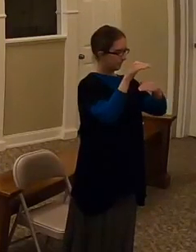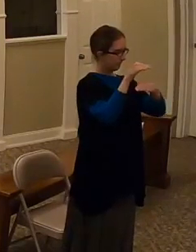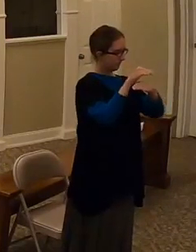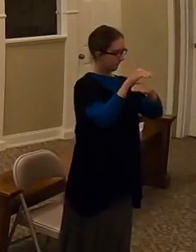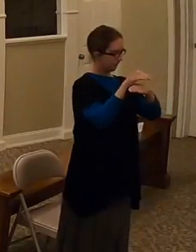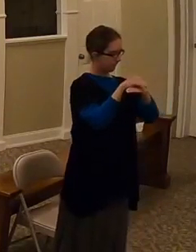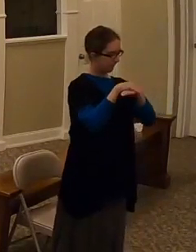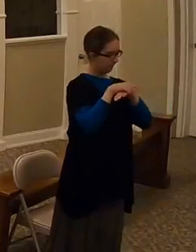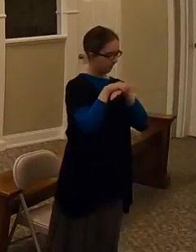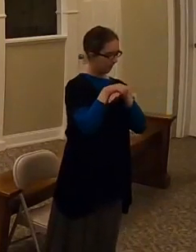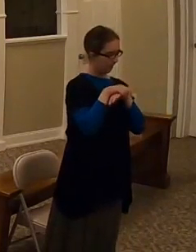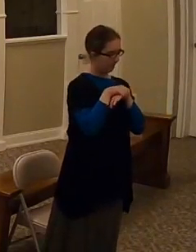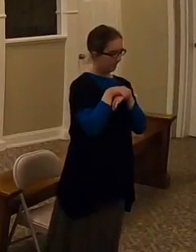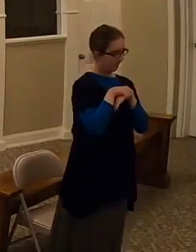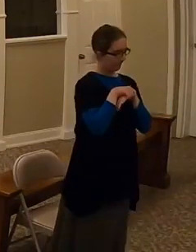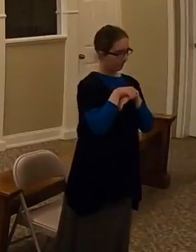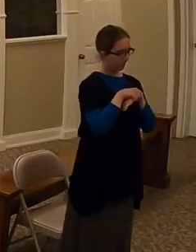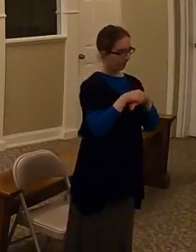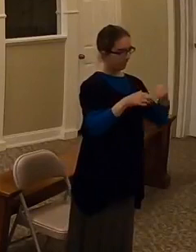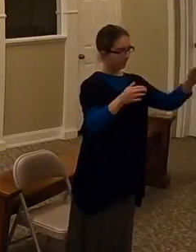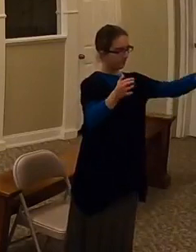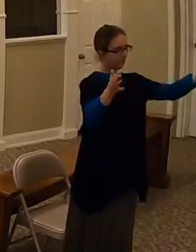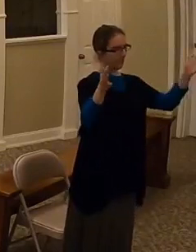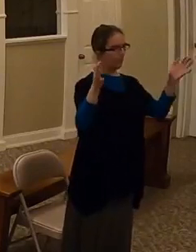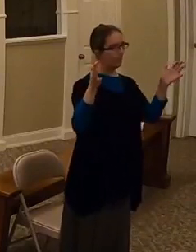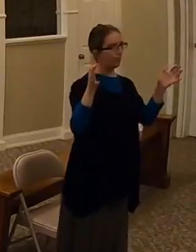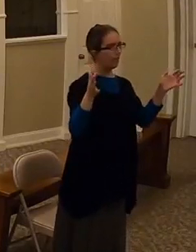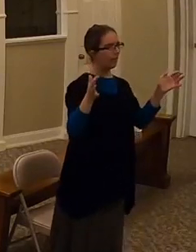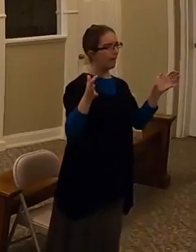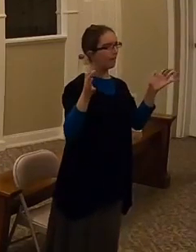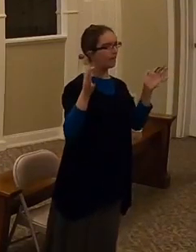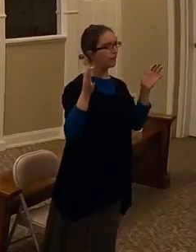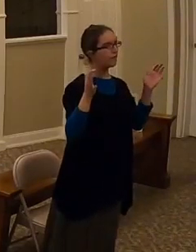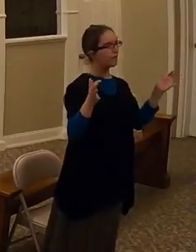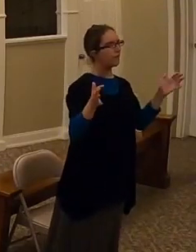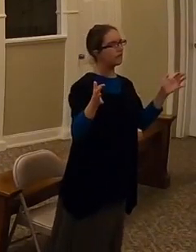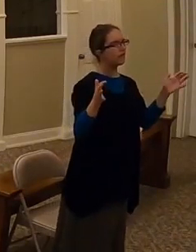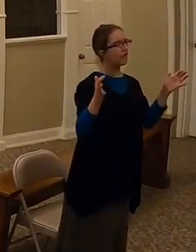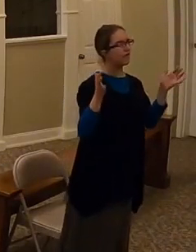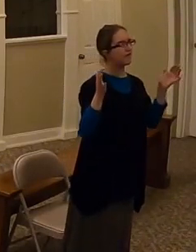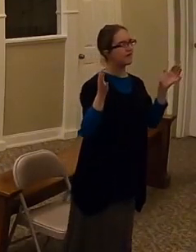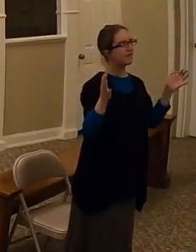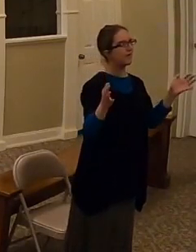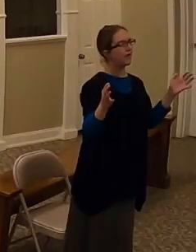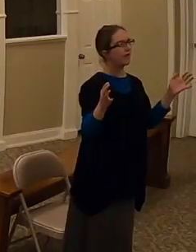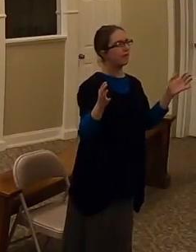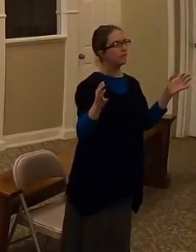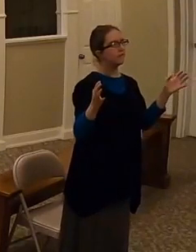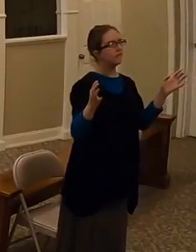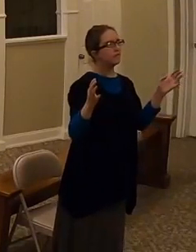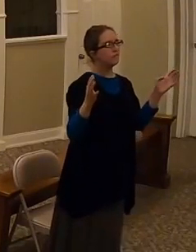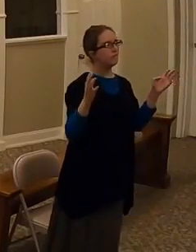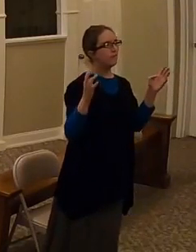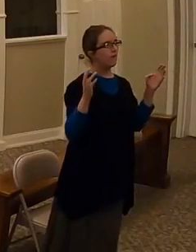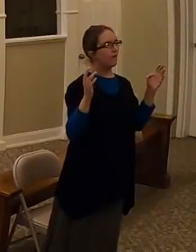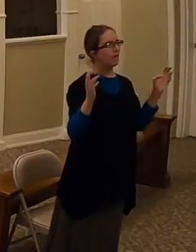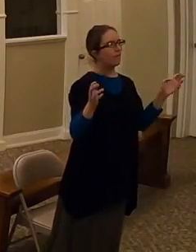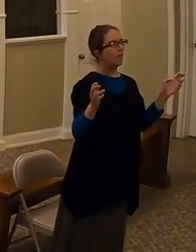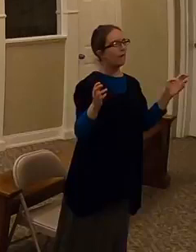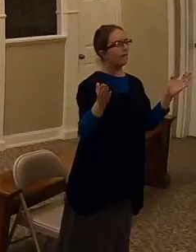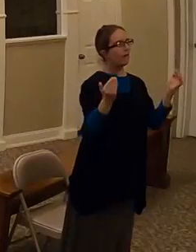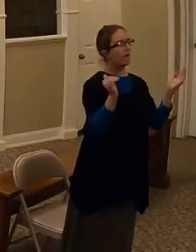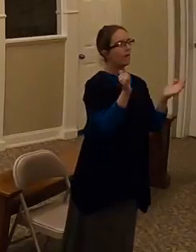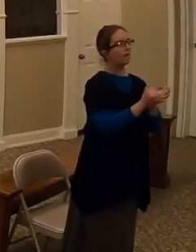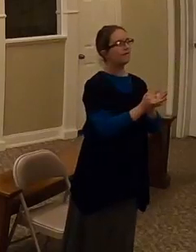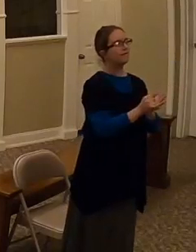night. Hallelujah. Jesus, I love you. Lord, I love you. Jesus, I glorify you, oh God. Come